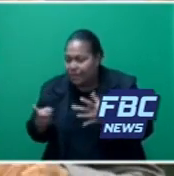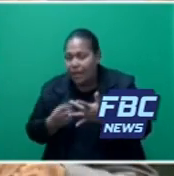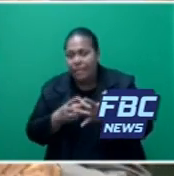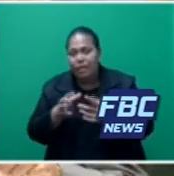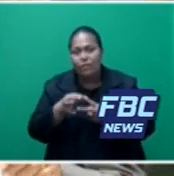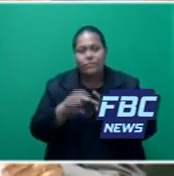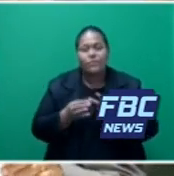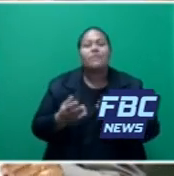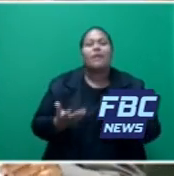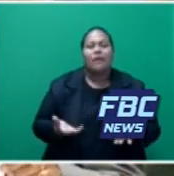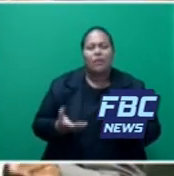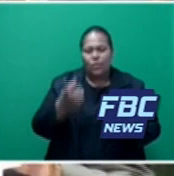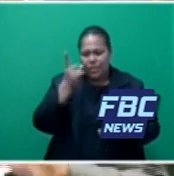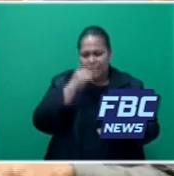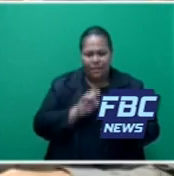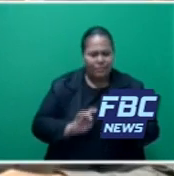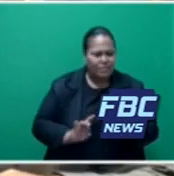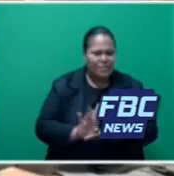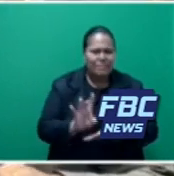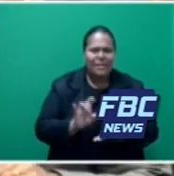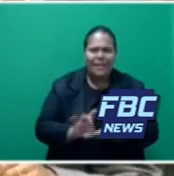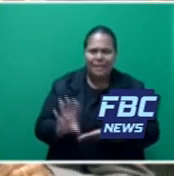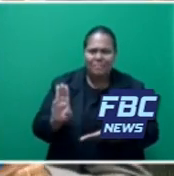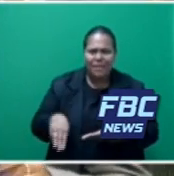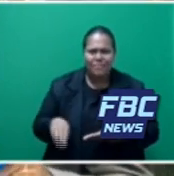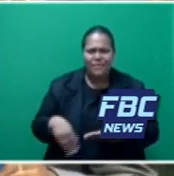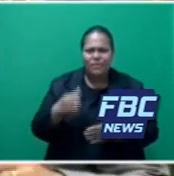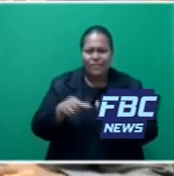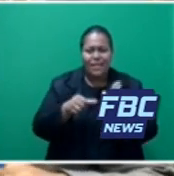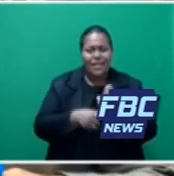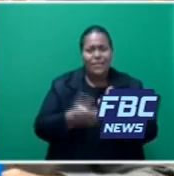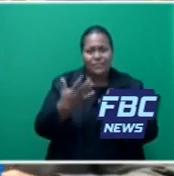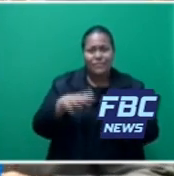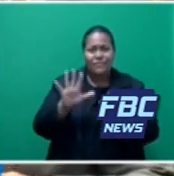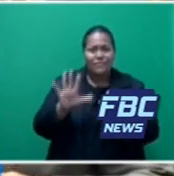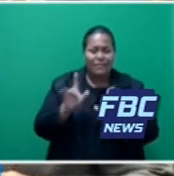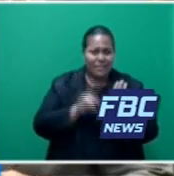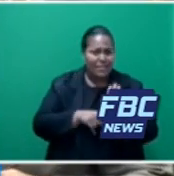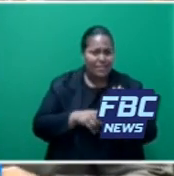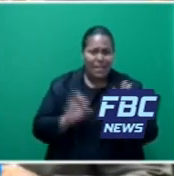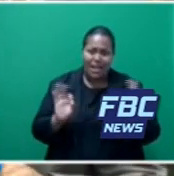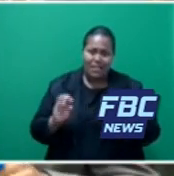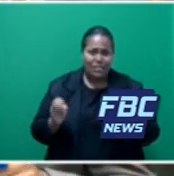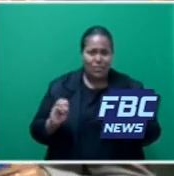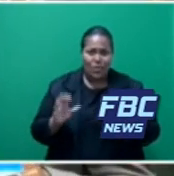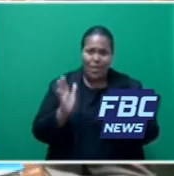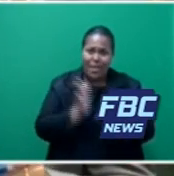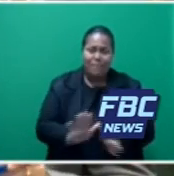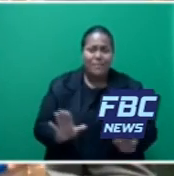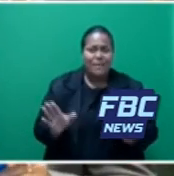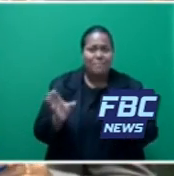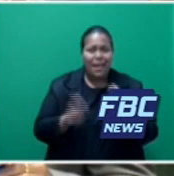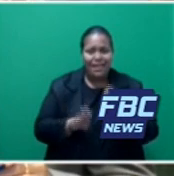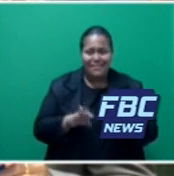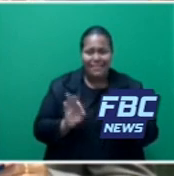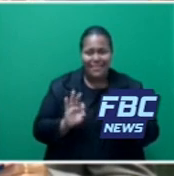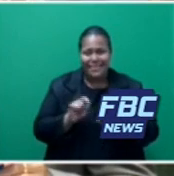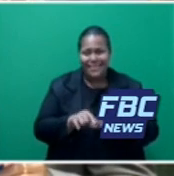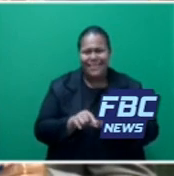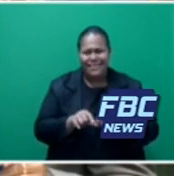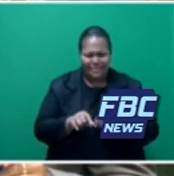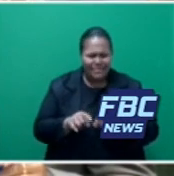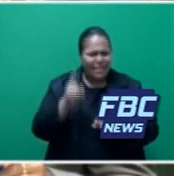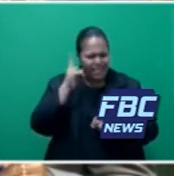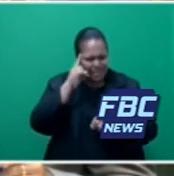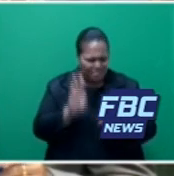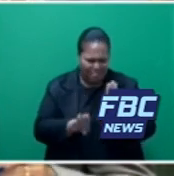firstly, terminate membership of those aged 55 years and have zero balance accounts, as there is a high probability that these members are no longer in